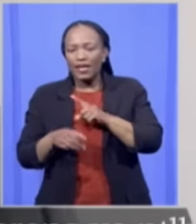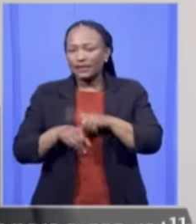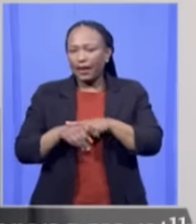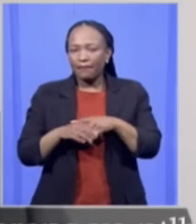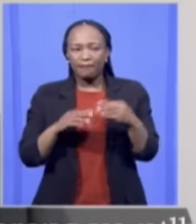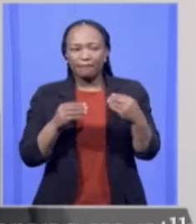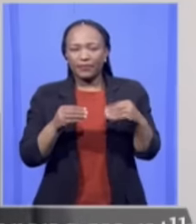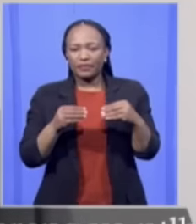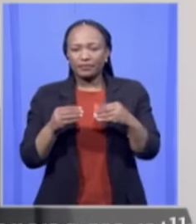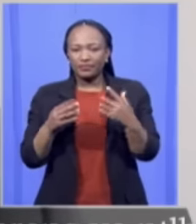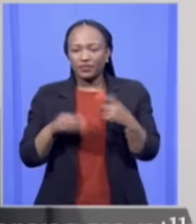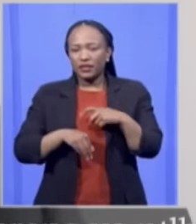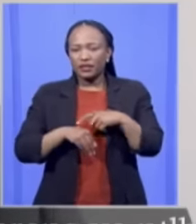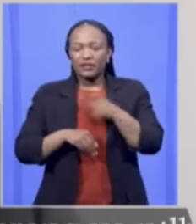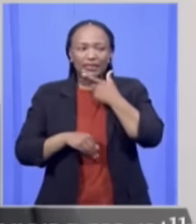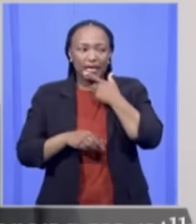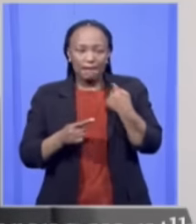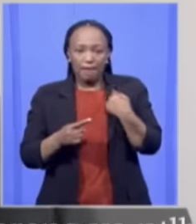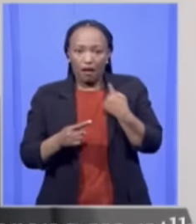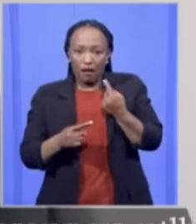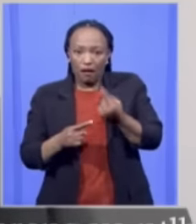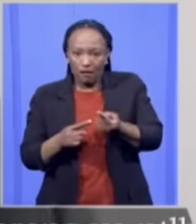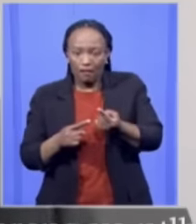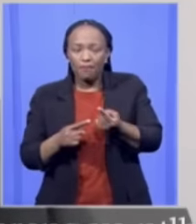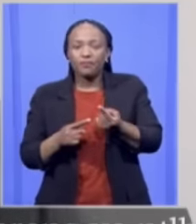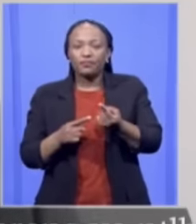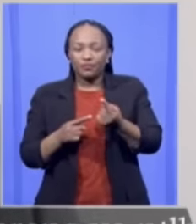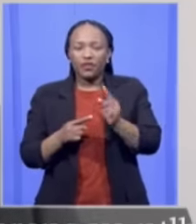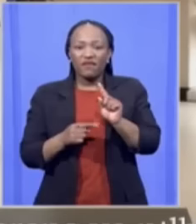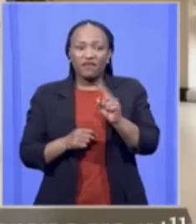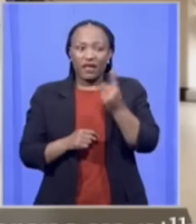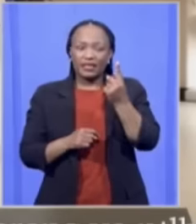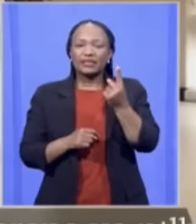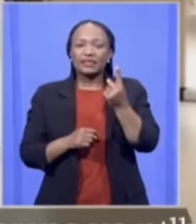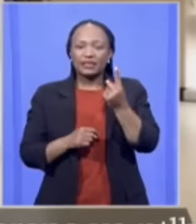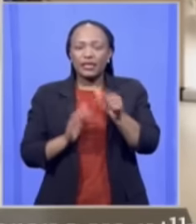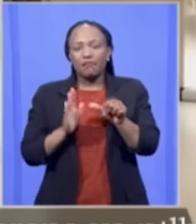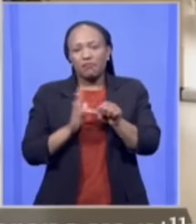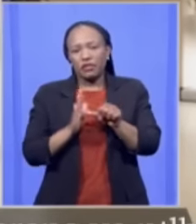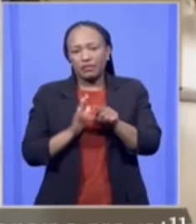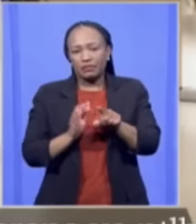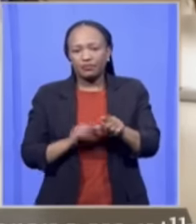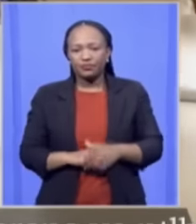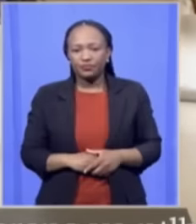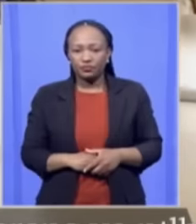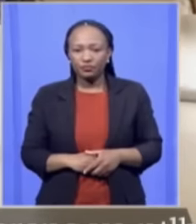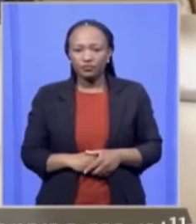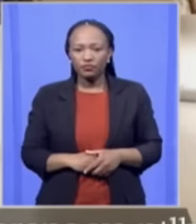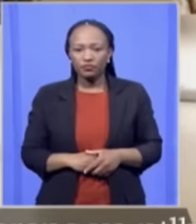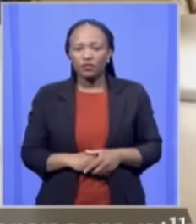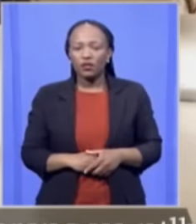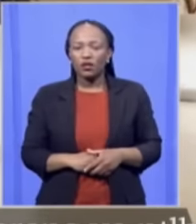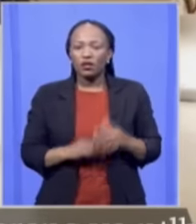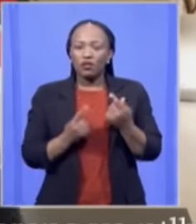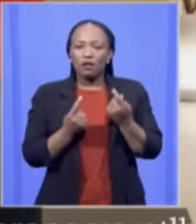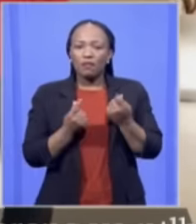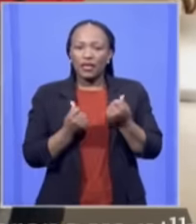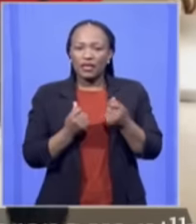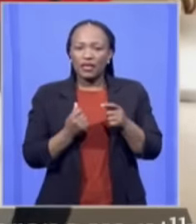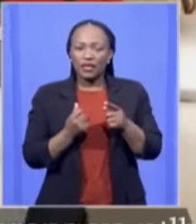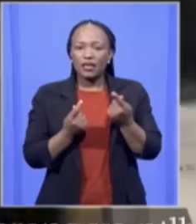you see during December. So you see that first, and that's a very important thing. Go lemogilwe ditlamorago tsa matlole mo badiring ka